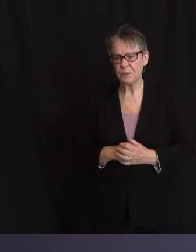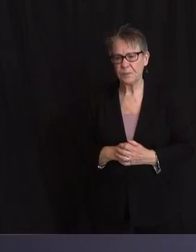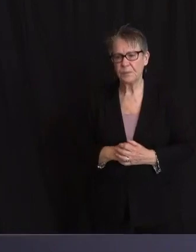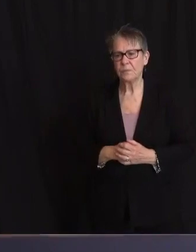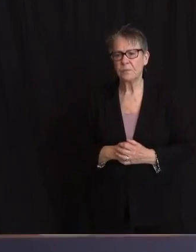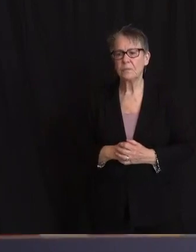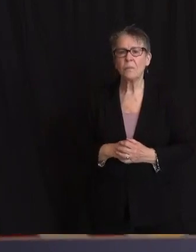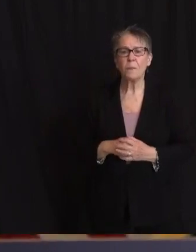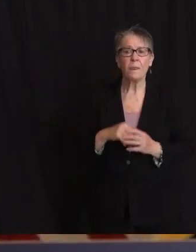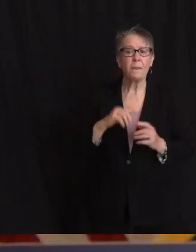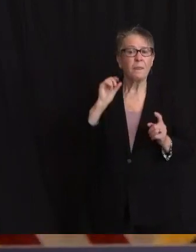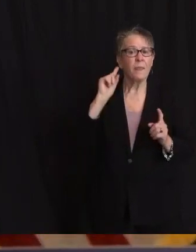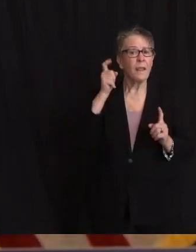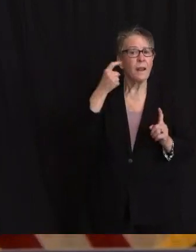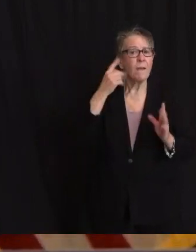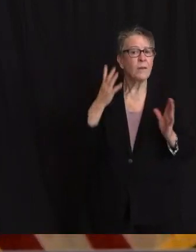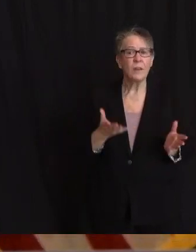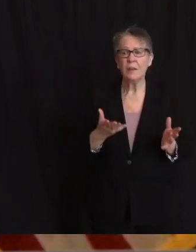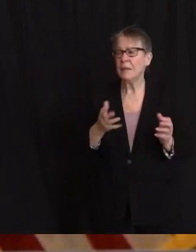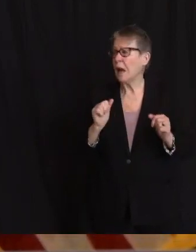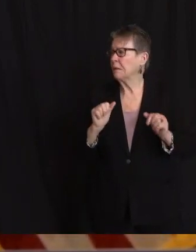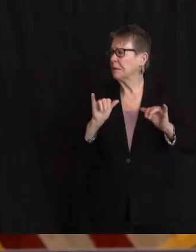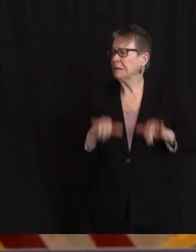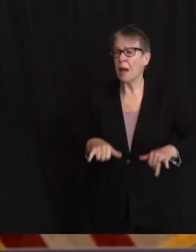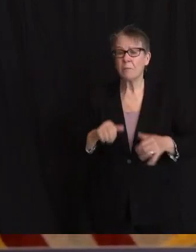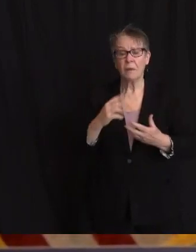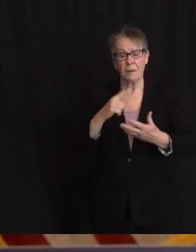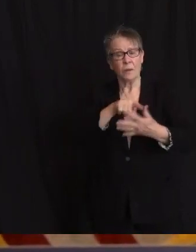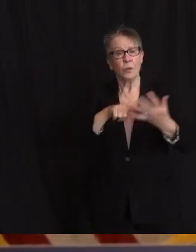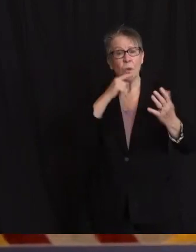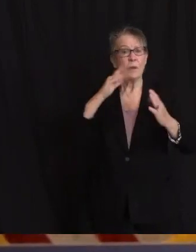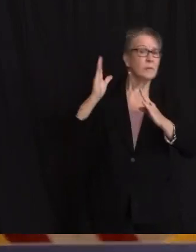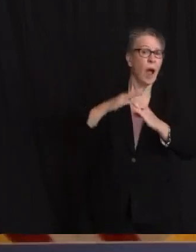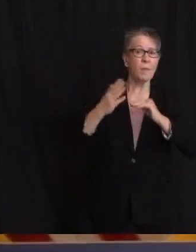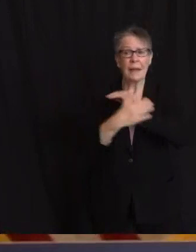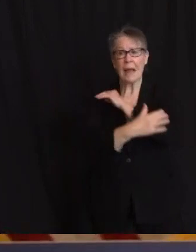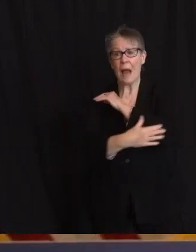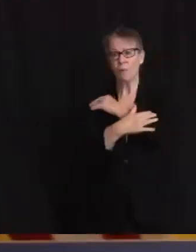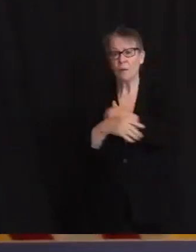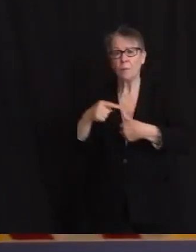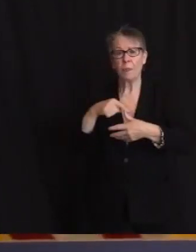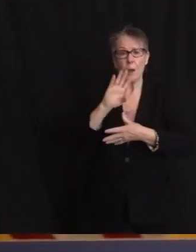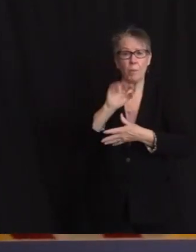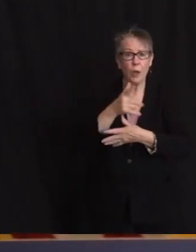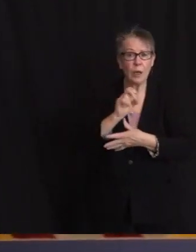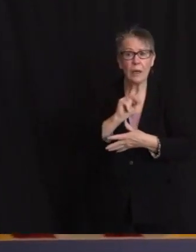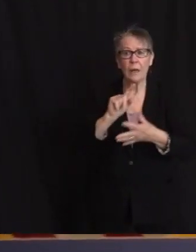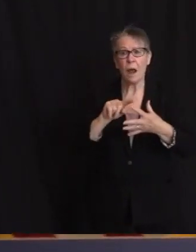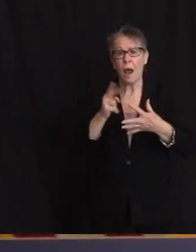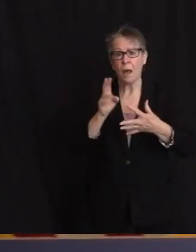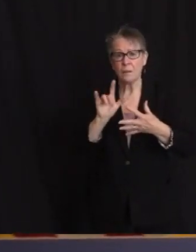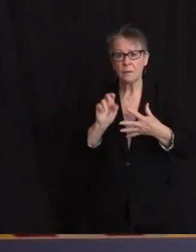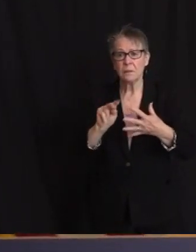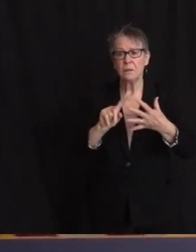That's the same 6 that lead the pack in order: Bergen, Hudson, Essex, Union,